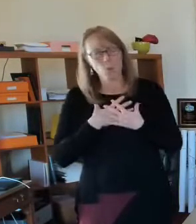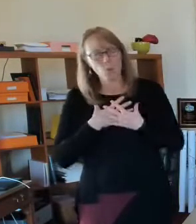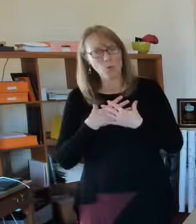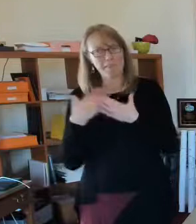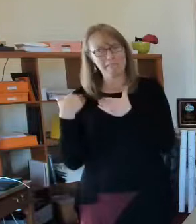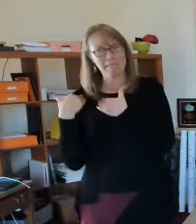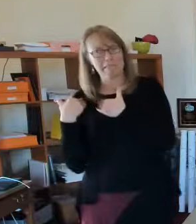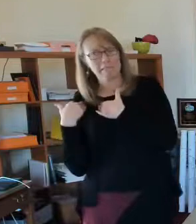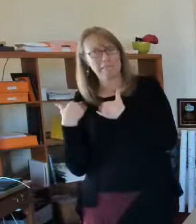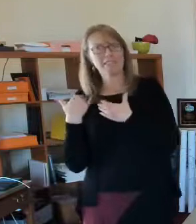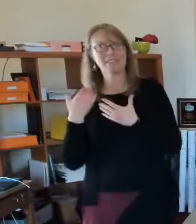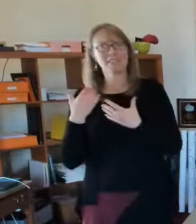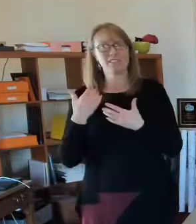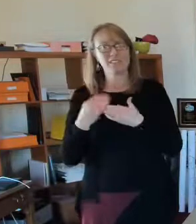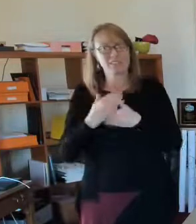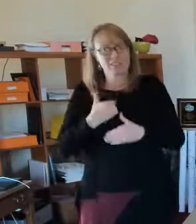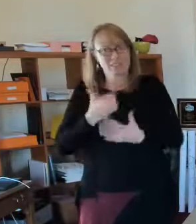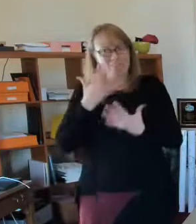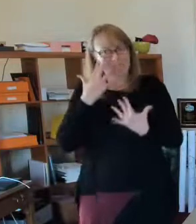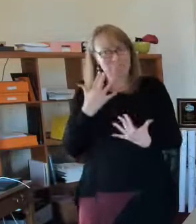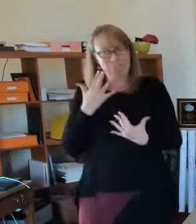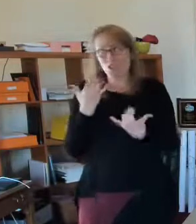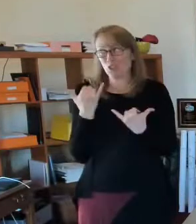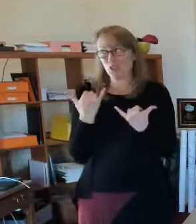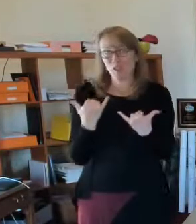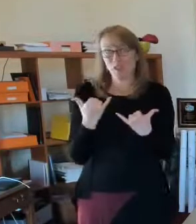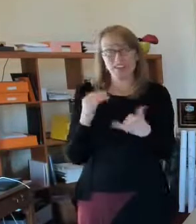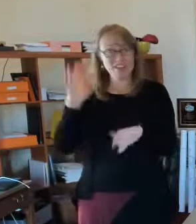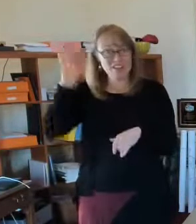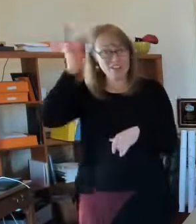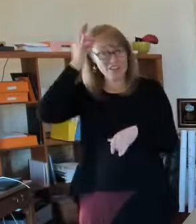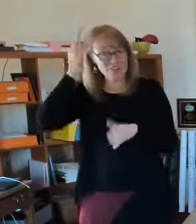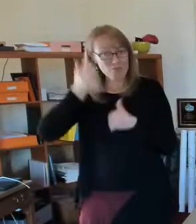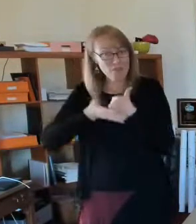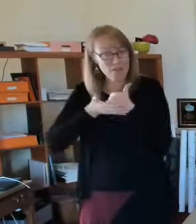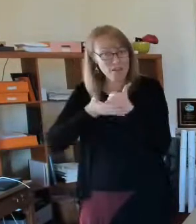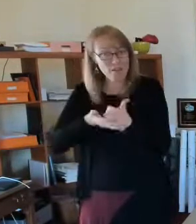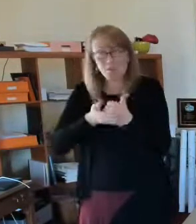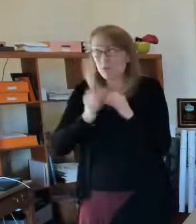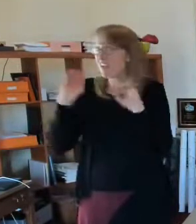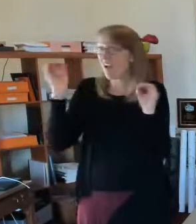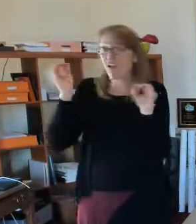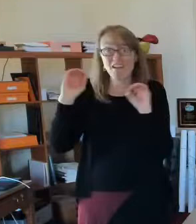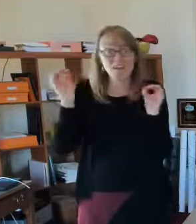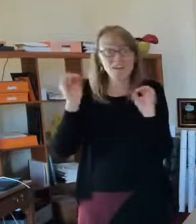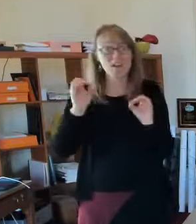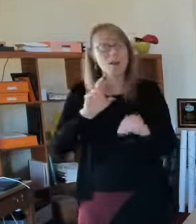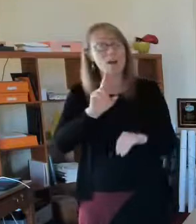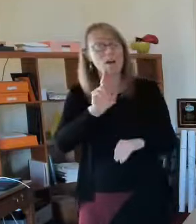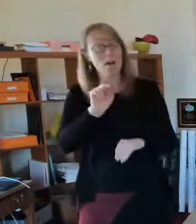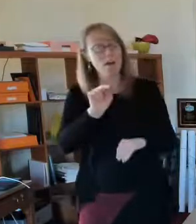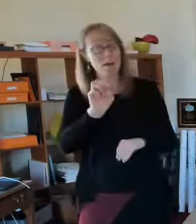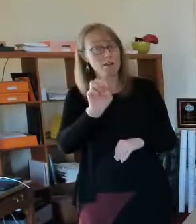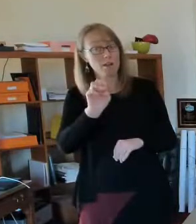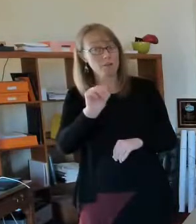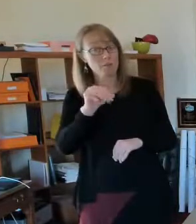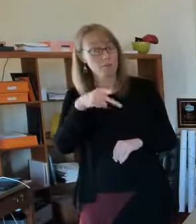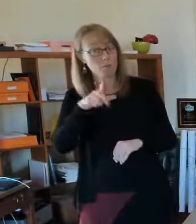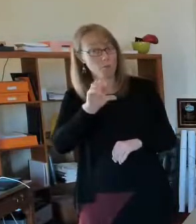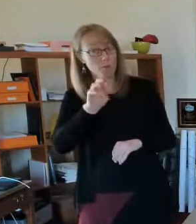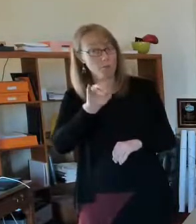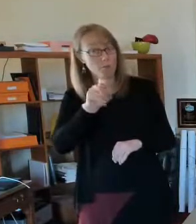right now there is no federal help for people. There is no federal unemployment. There is no additional